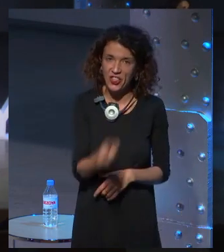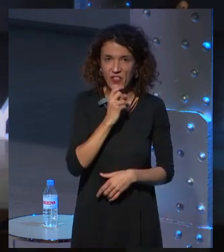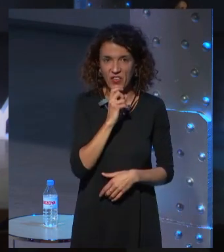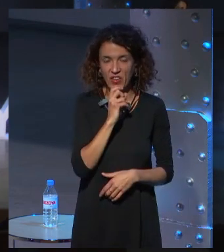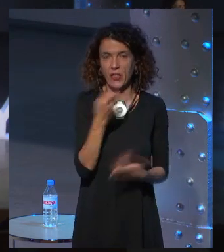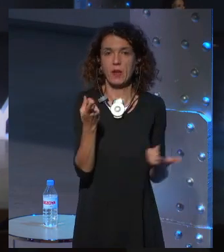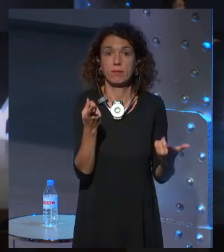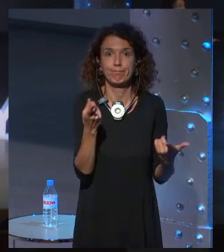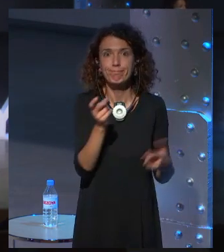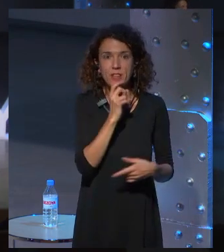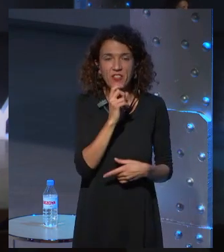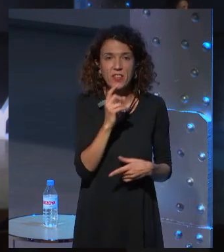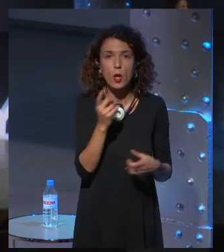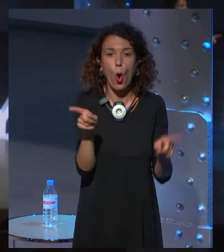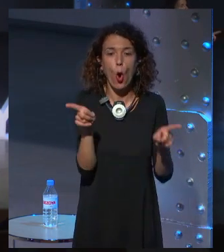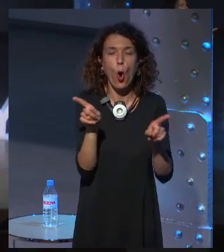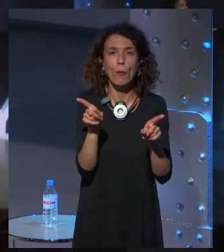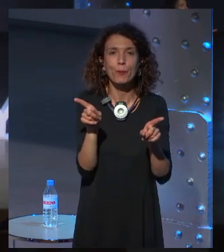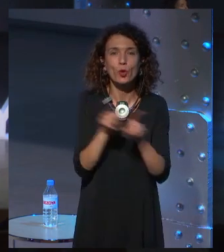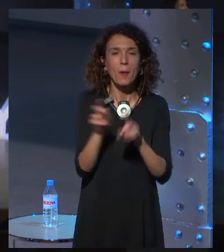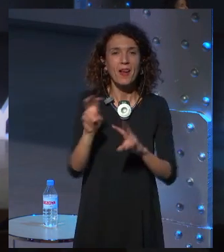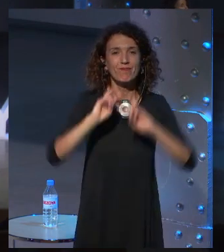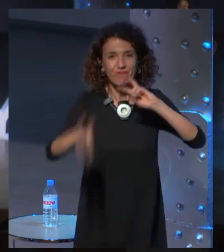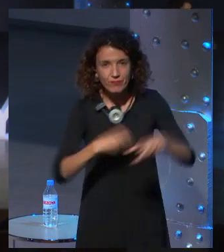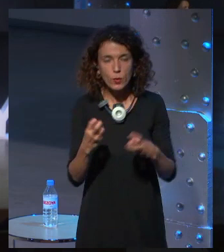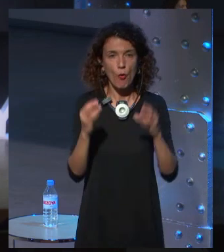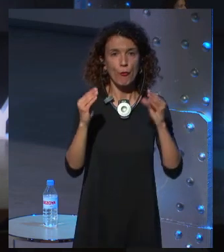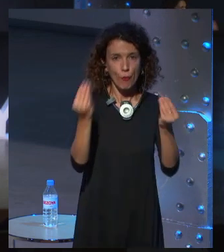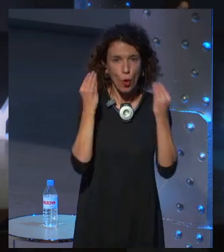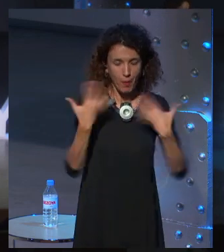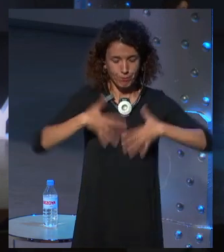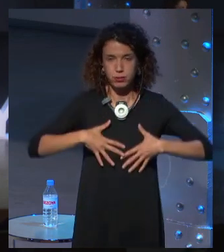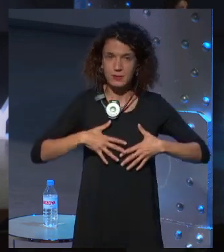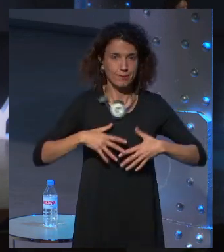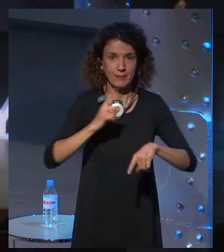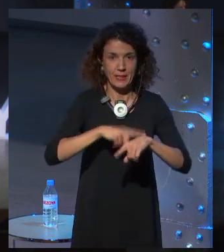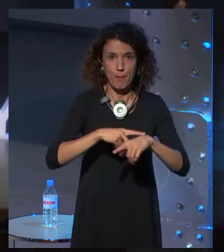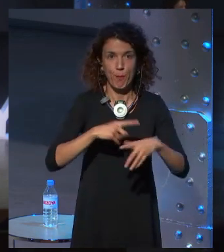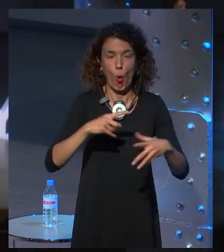catching up. So we risk their long-term employment.